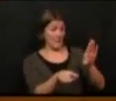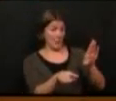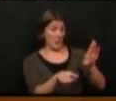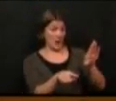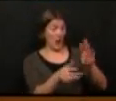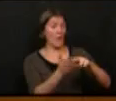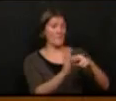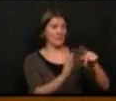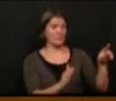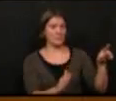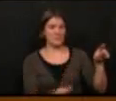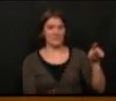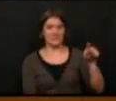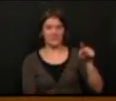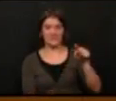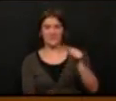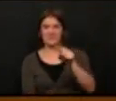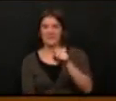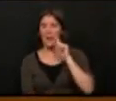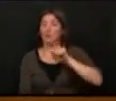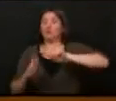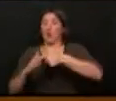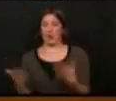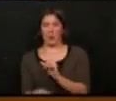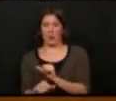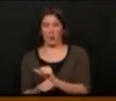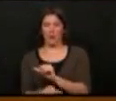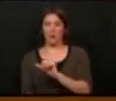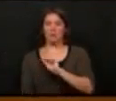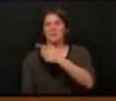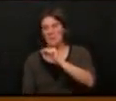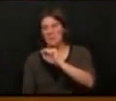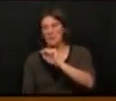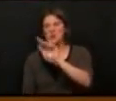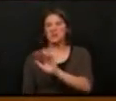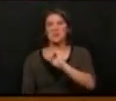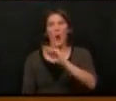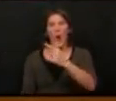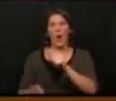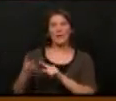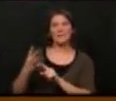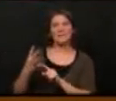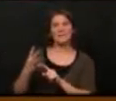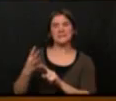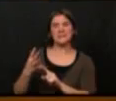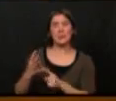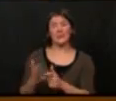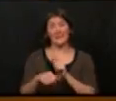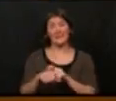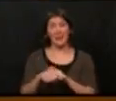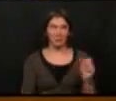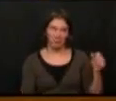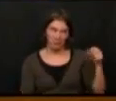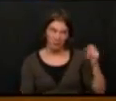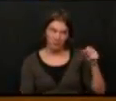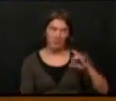February. It will definitely August, September. Probably August. Okay. Late August. Mm-hmm. Okay. Yeah. So it takes some time. Oh, it sure does.